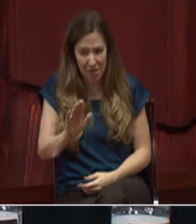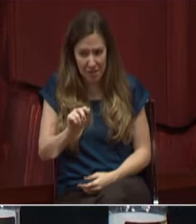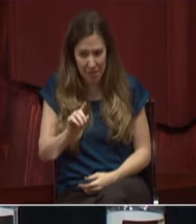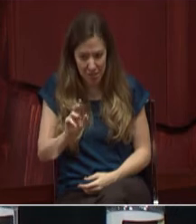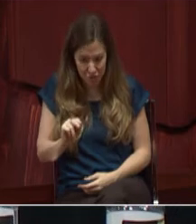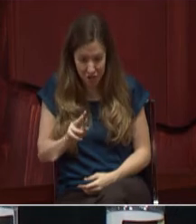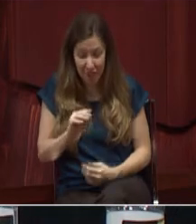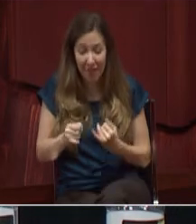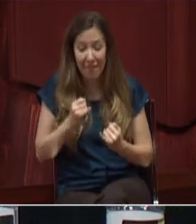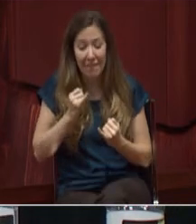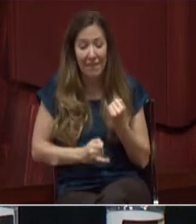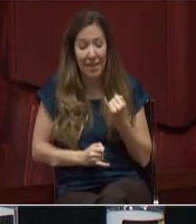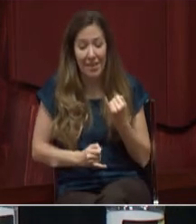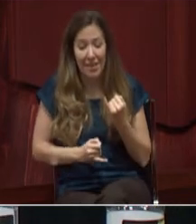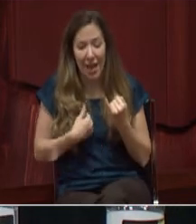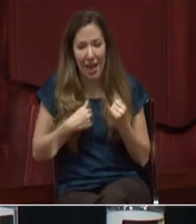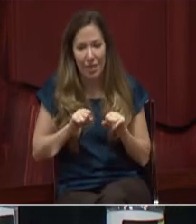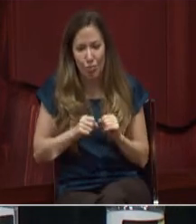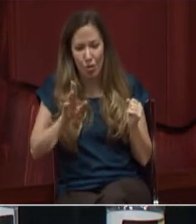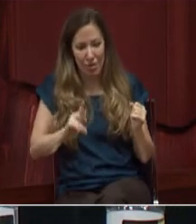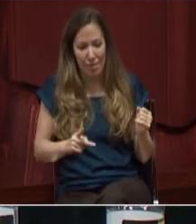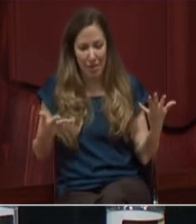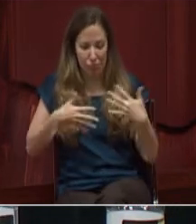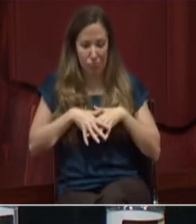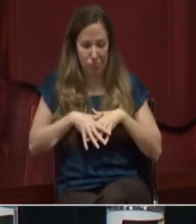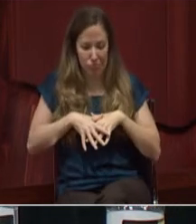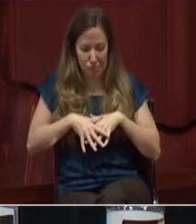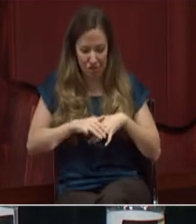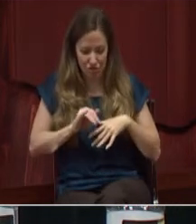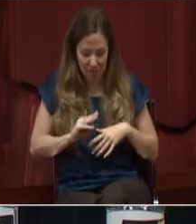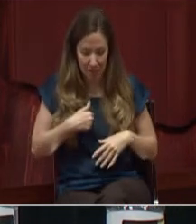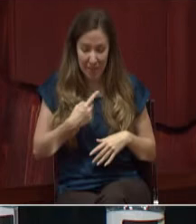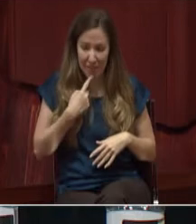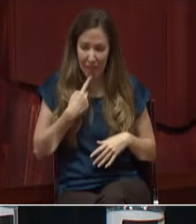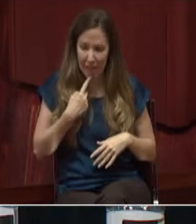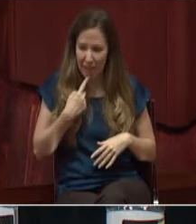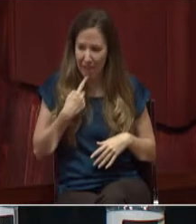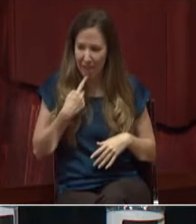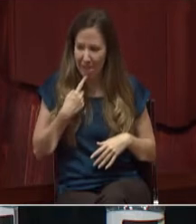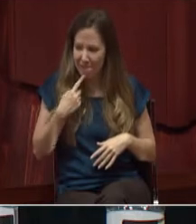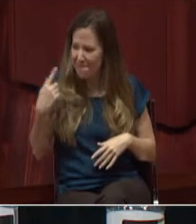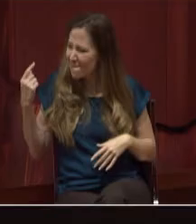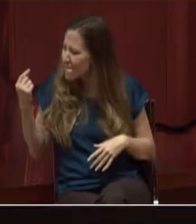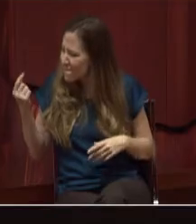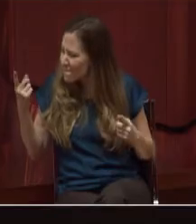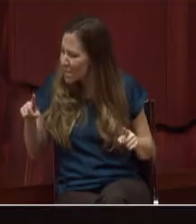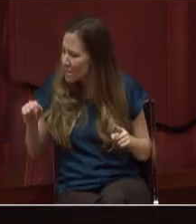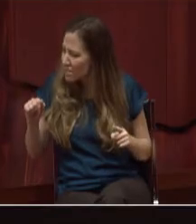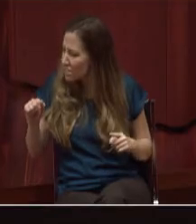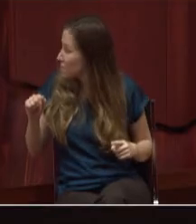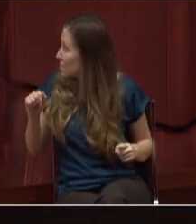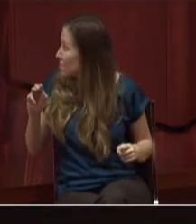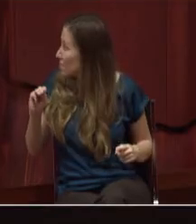finally, the logjam, I broke the logjam by saying, because Al wanted it. What happened in March?